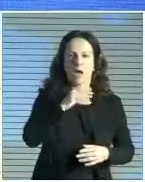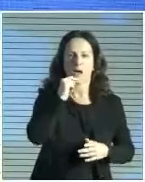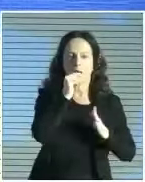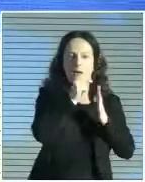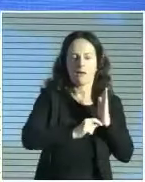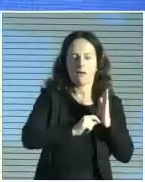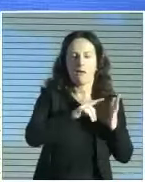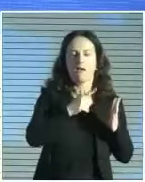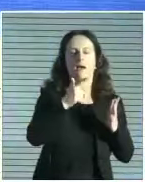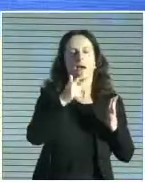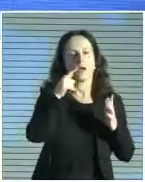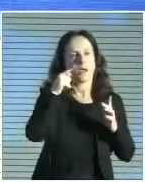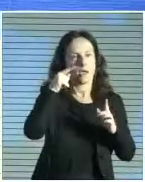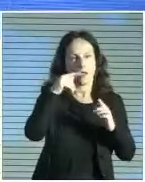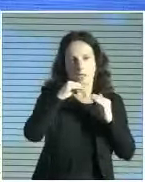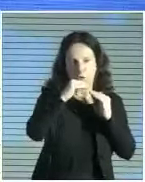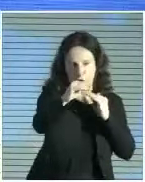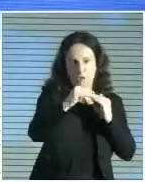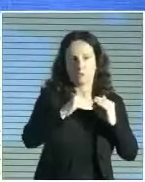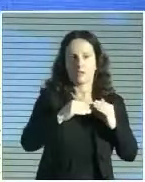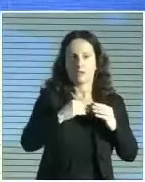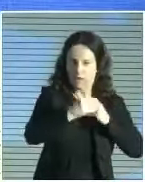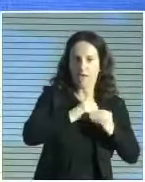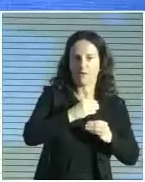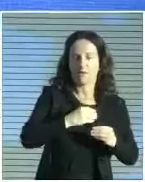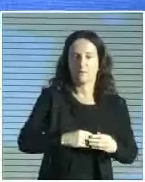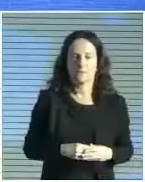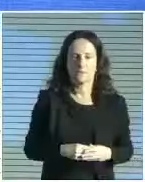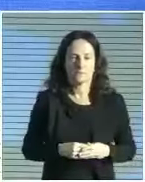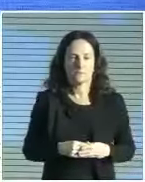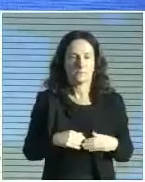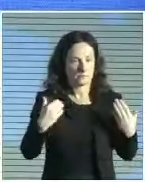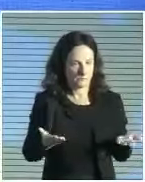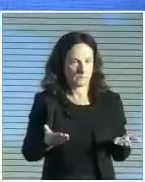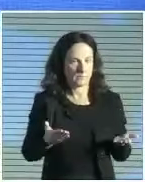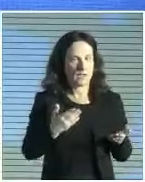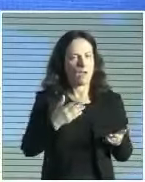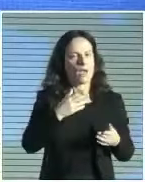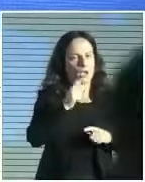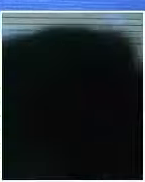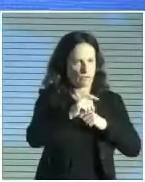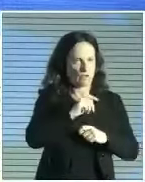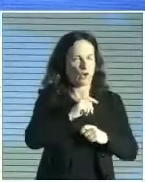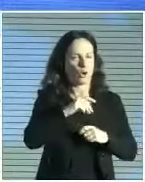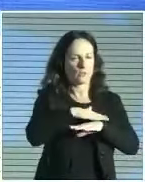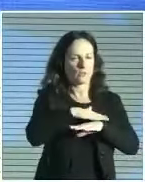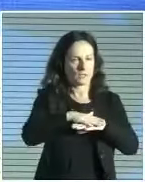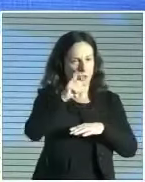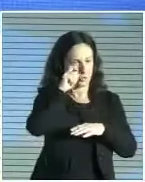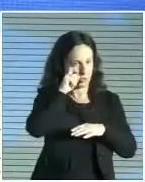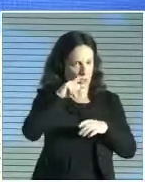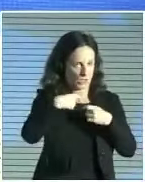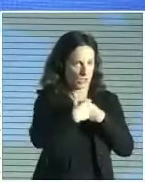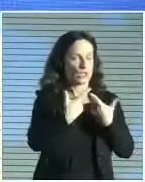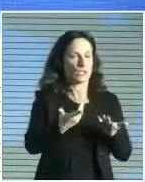We have this Tourism Ministry Association in Mexico, and the sustainability